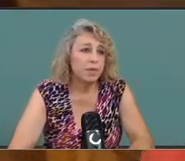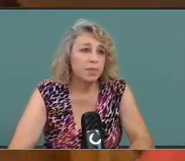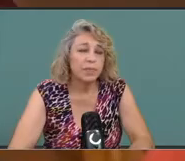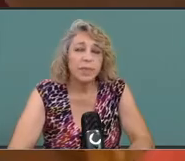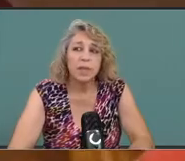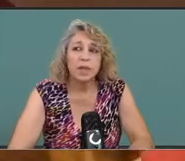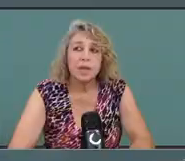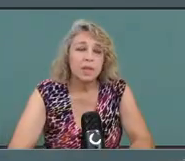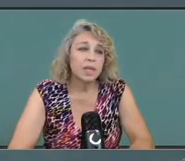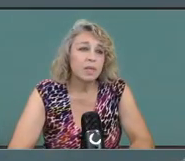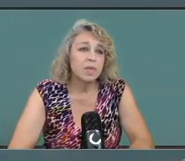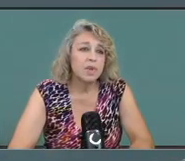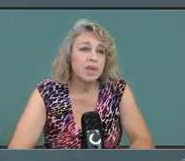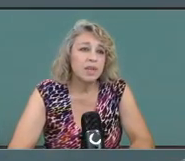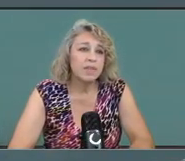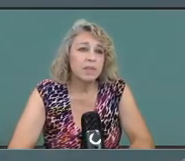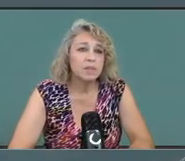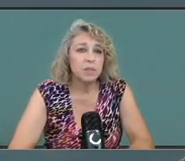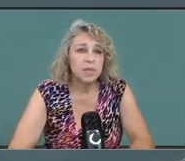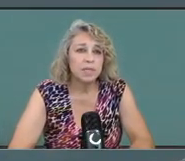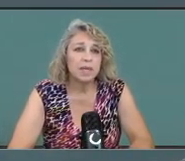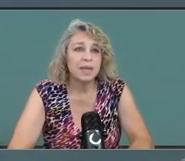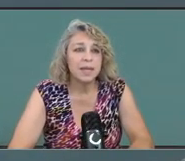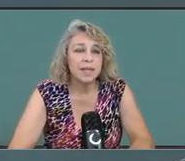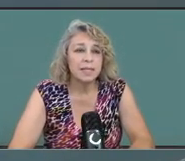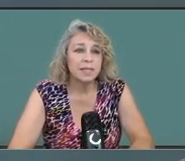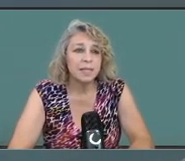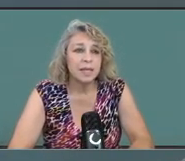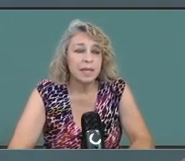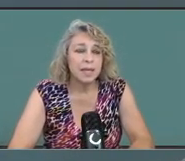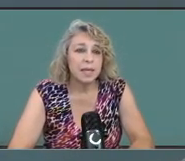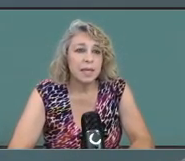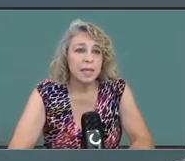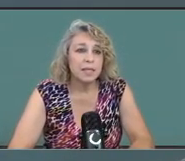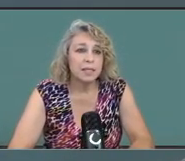people. The community of AIMS Buenestad